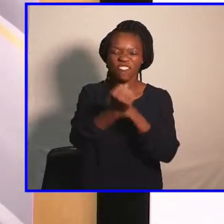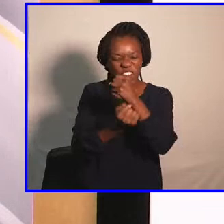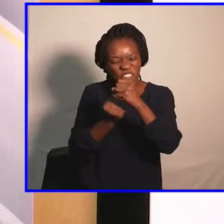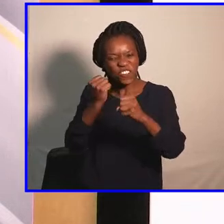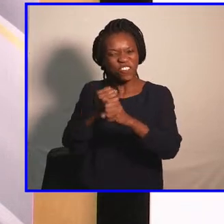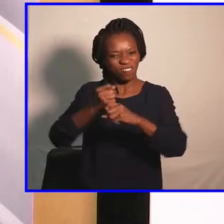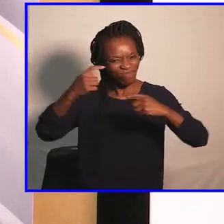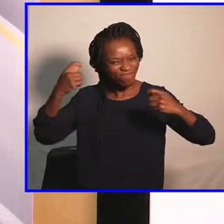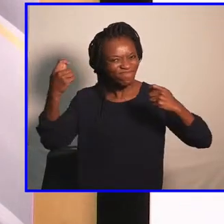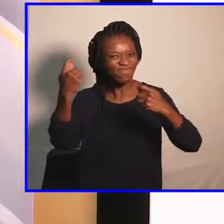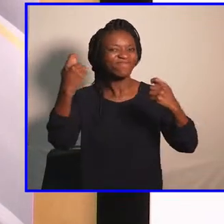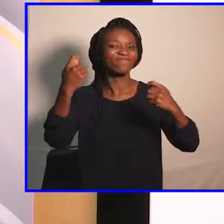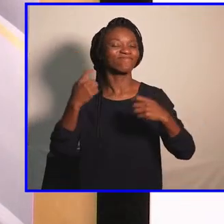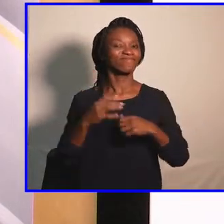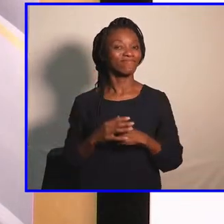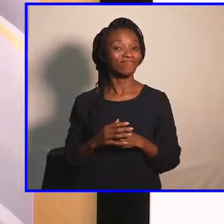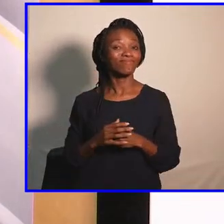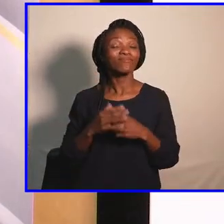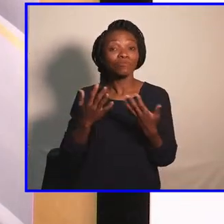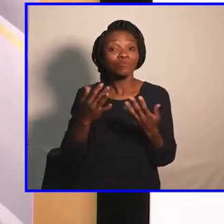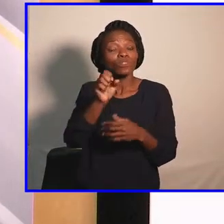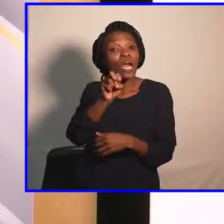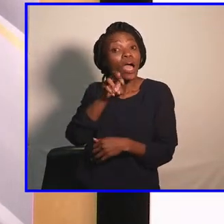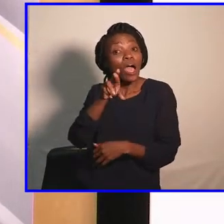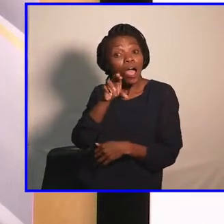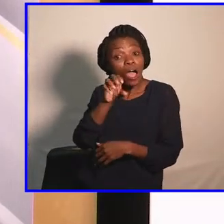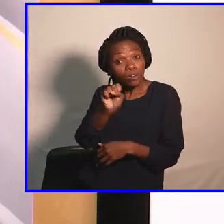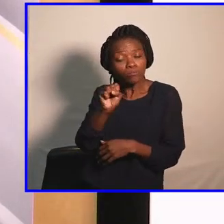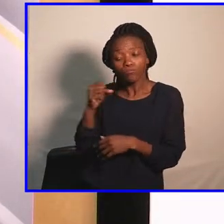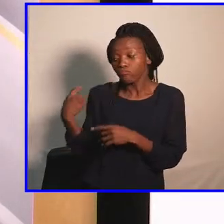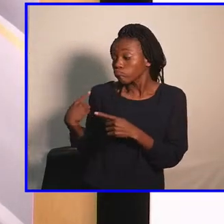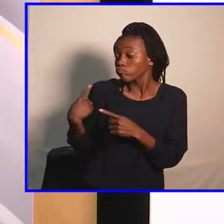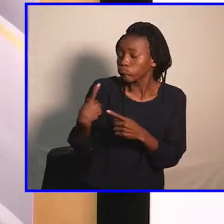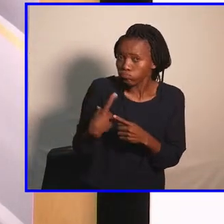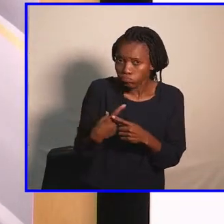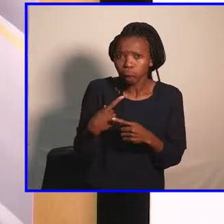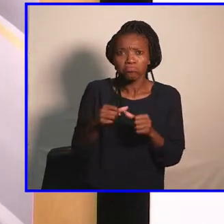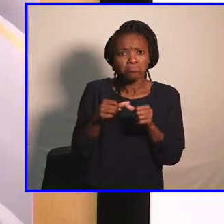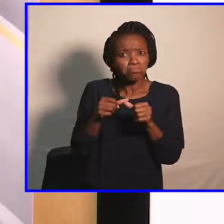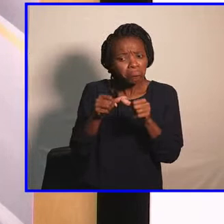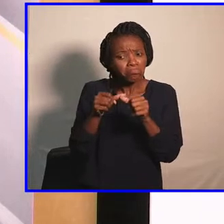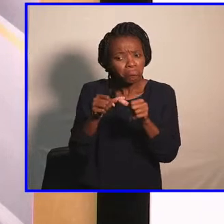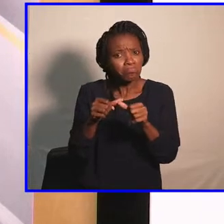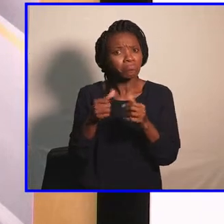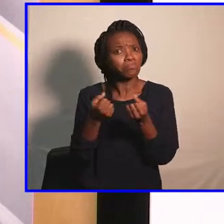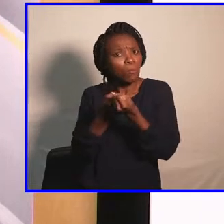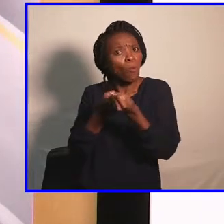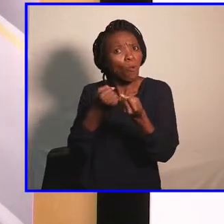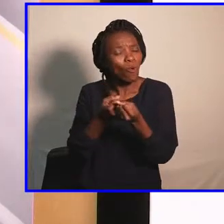anniversary, and SARS has continued to support our democracy.